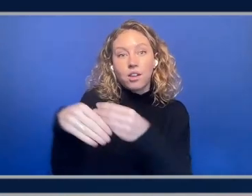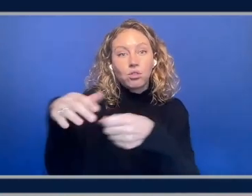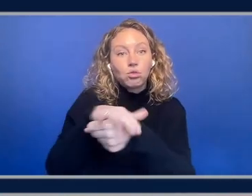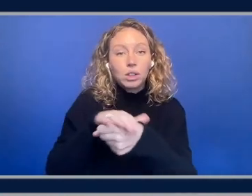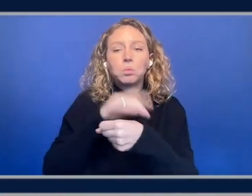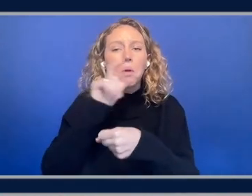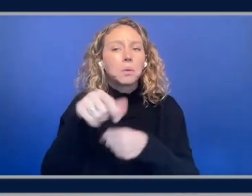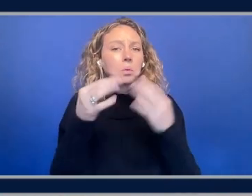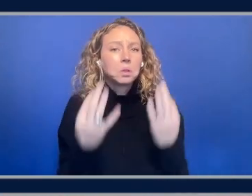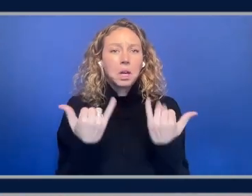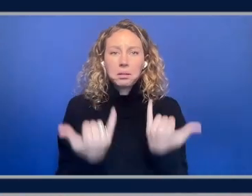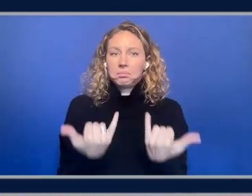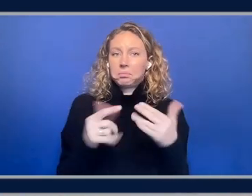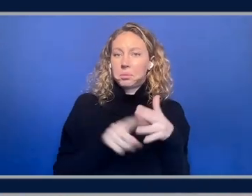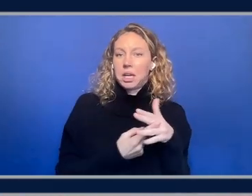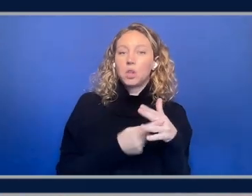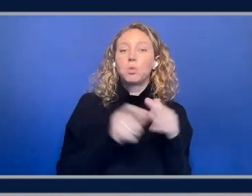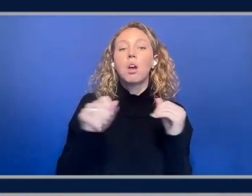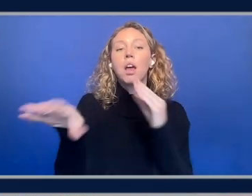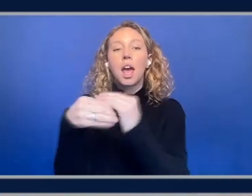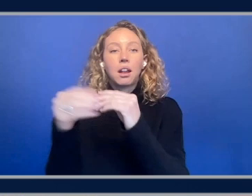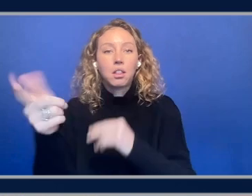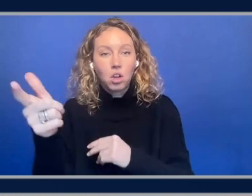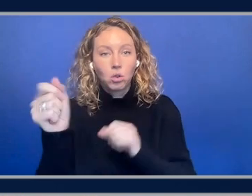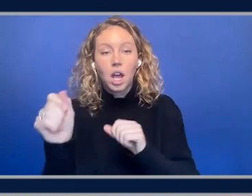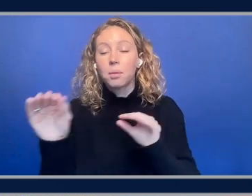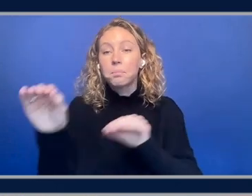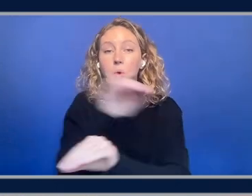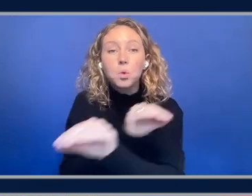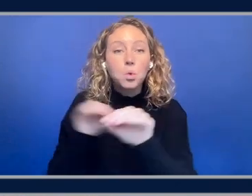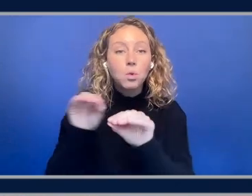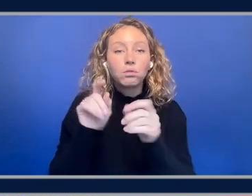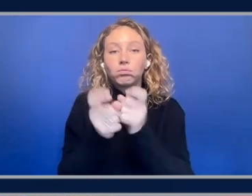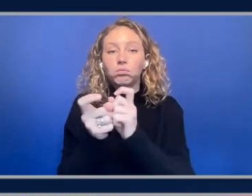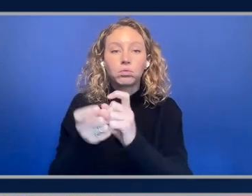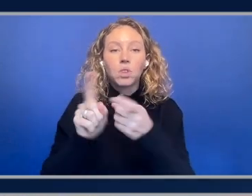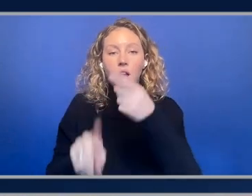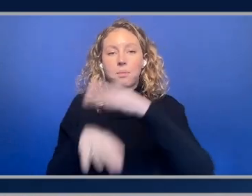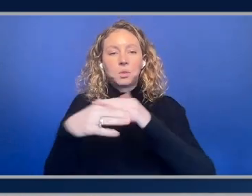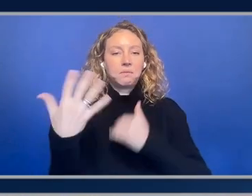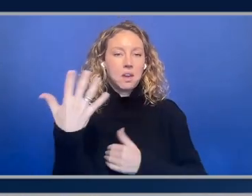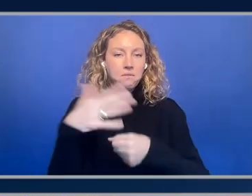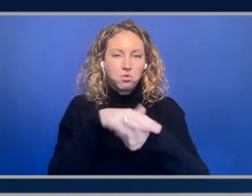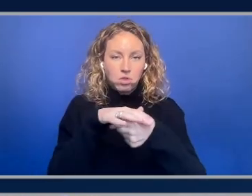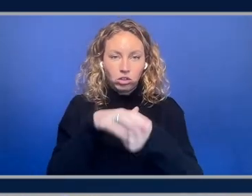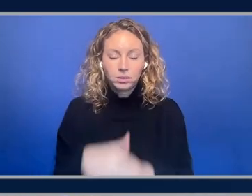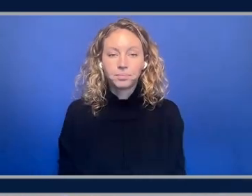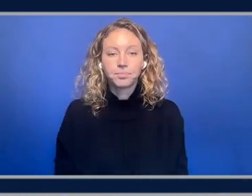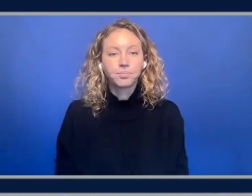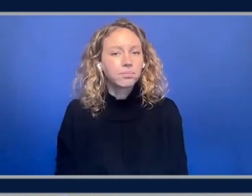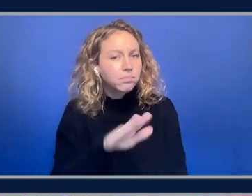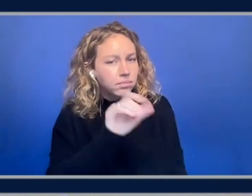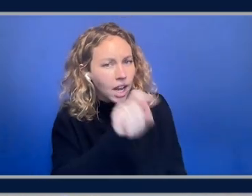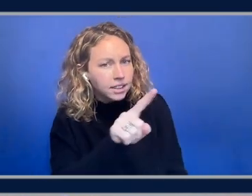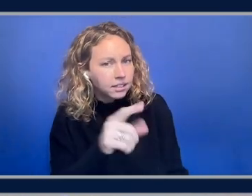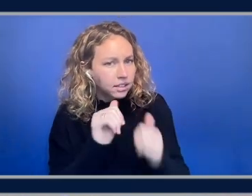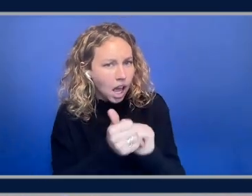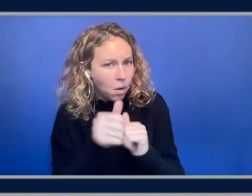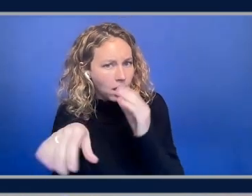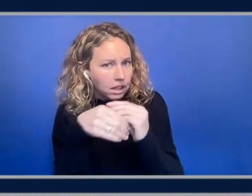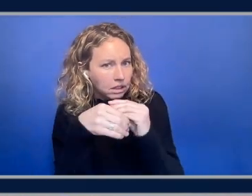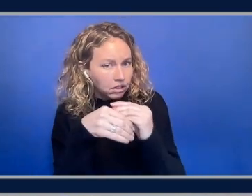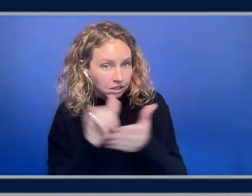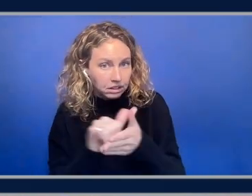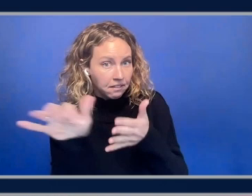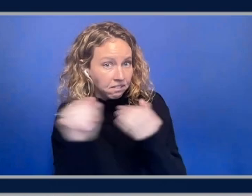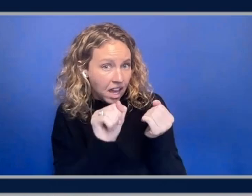right away how many regions you want to have. You can add and remove regions, Yeah. up to 5. What does that look like for the addition process? Is it a quick click